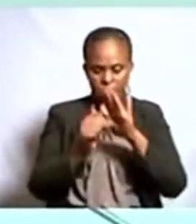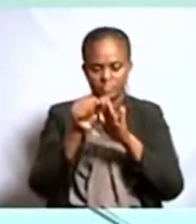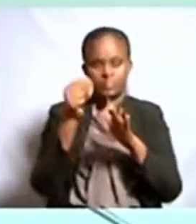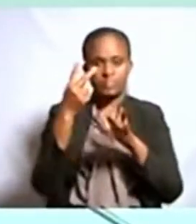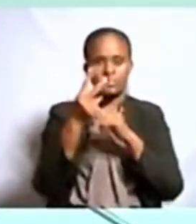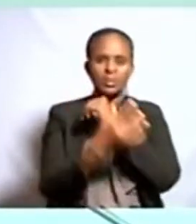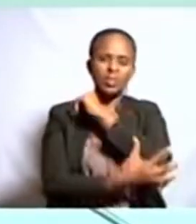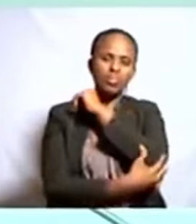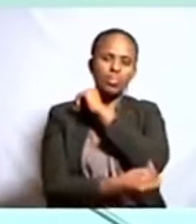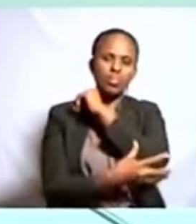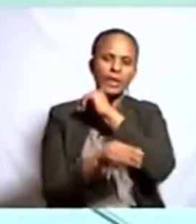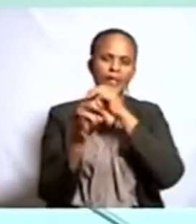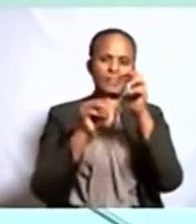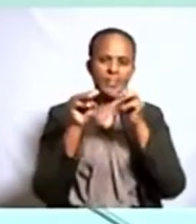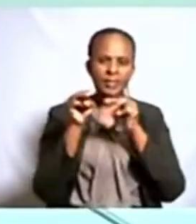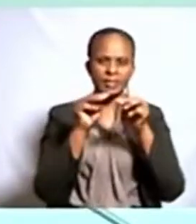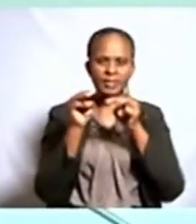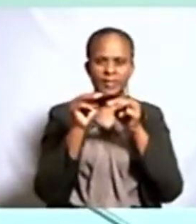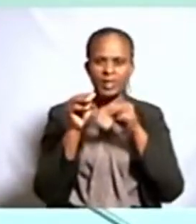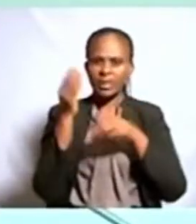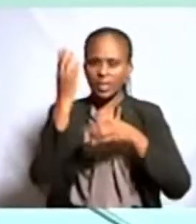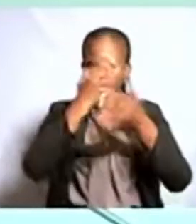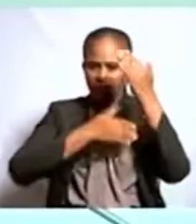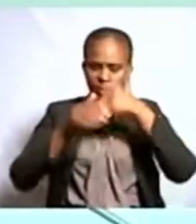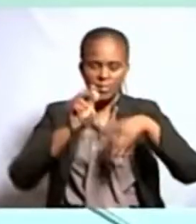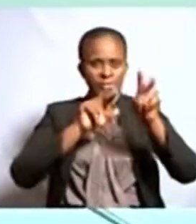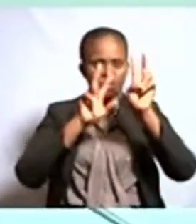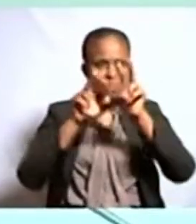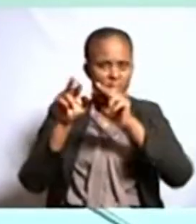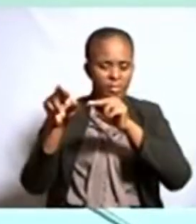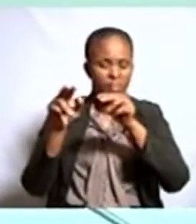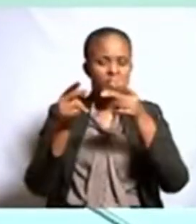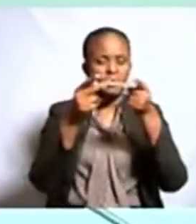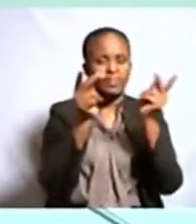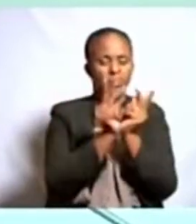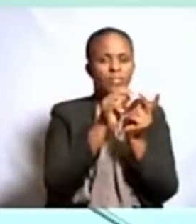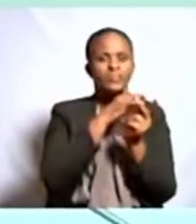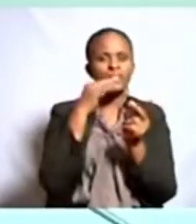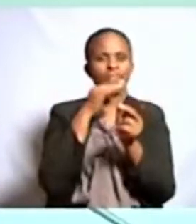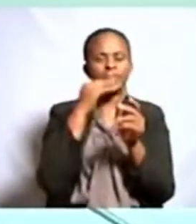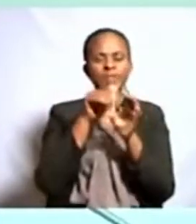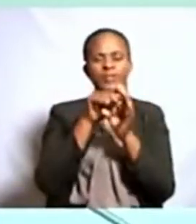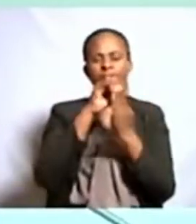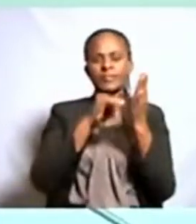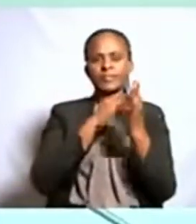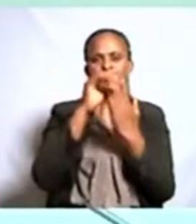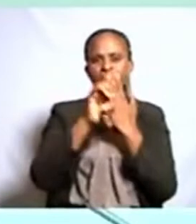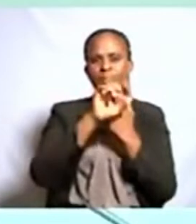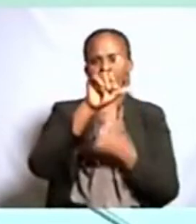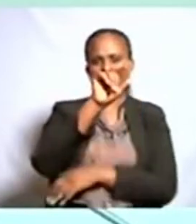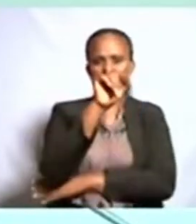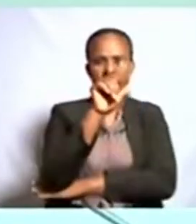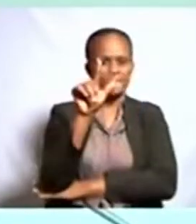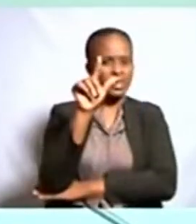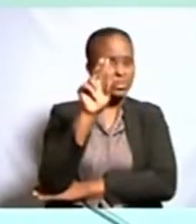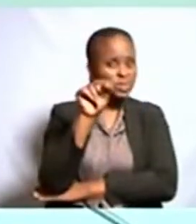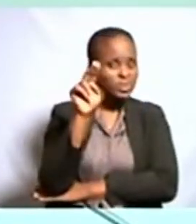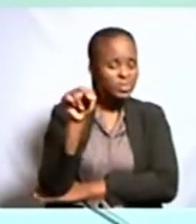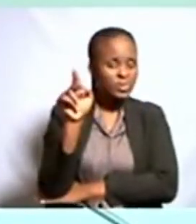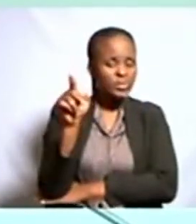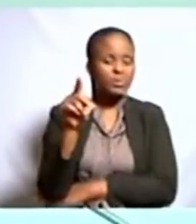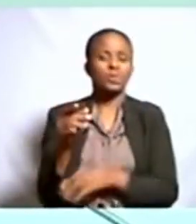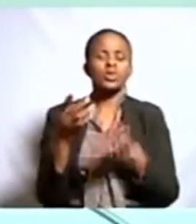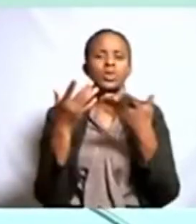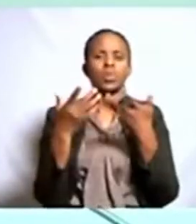management of seedlings. A physical inspection of selected cashew fields carried out in June 2022 revealed that the seedling